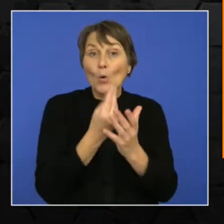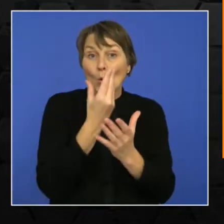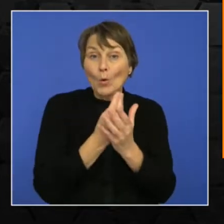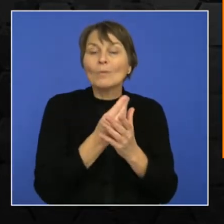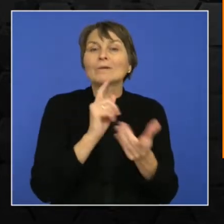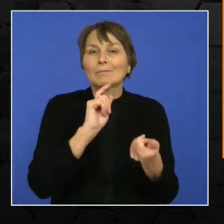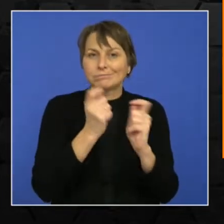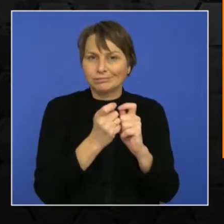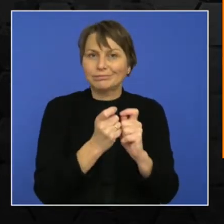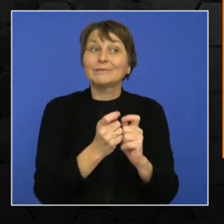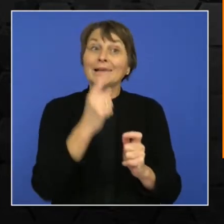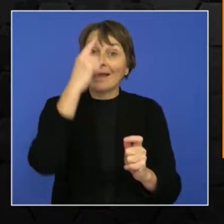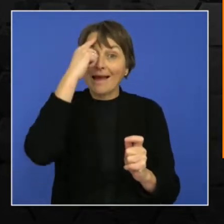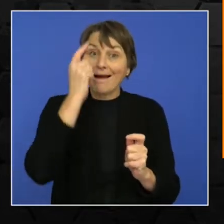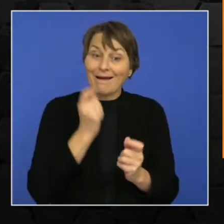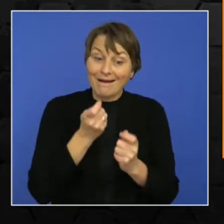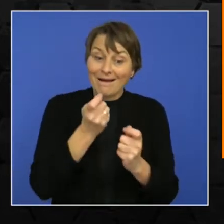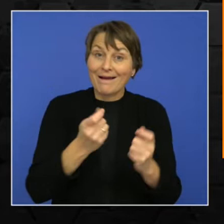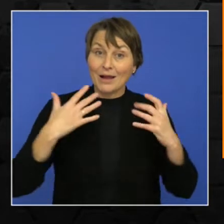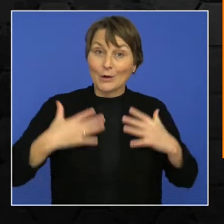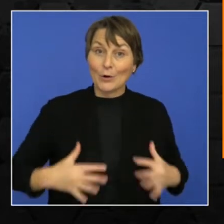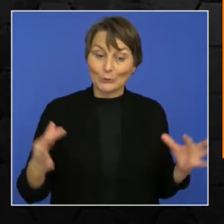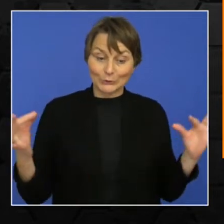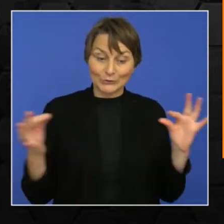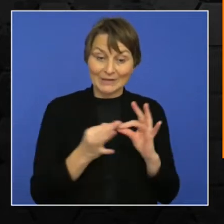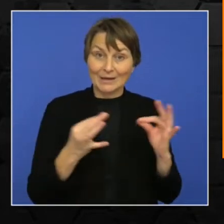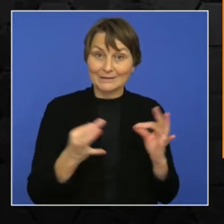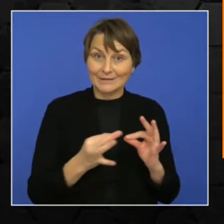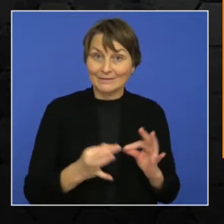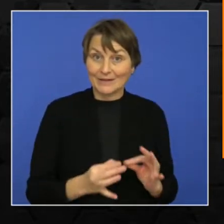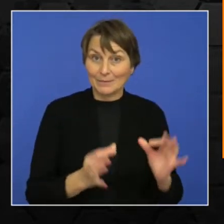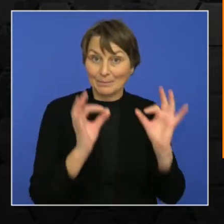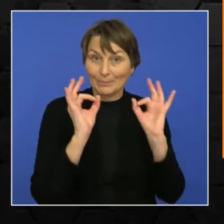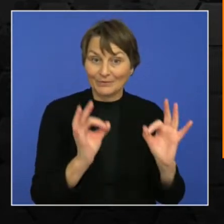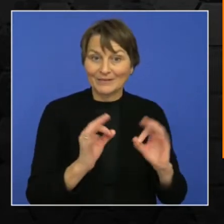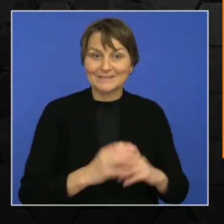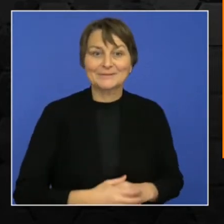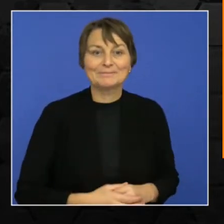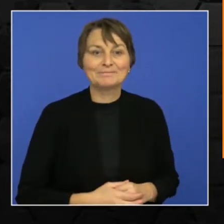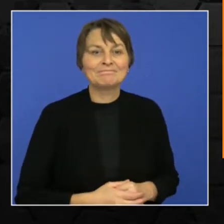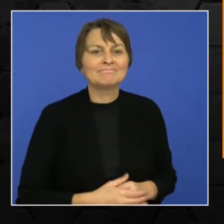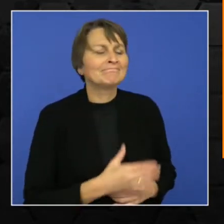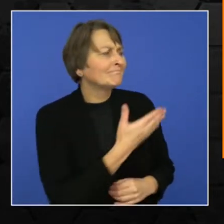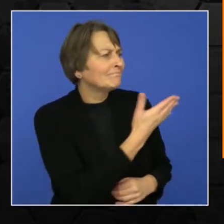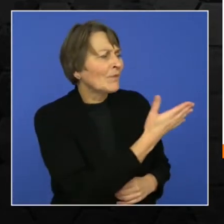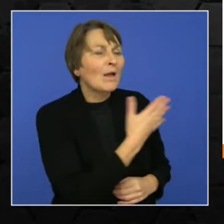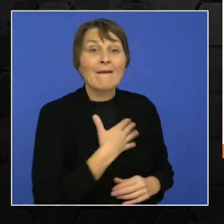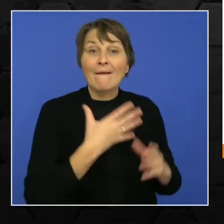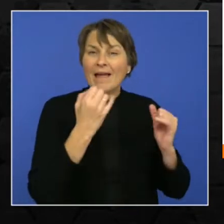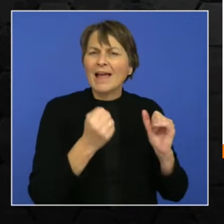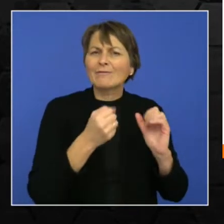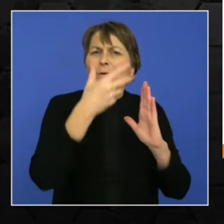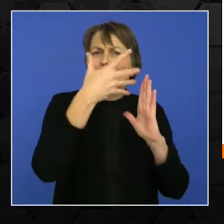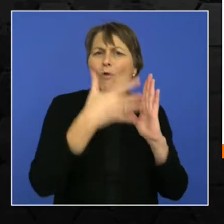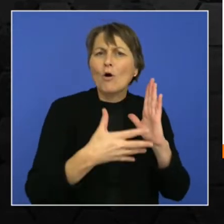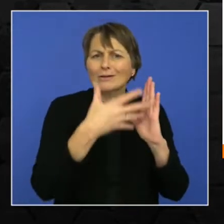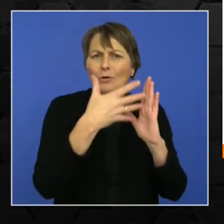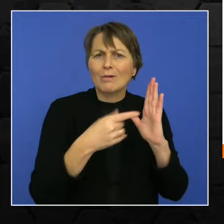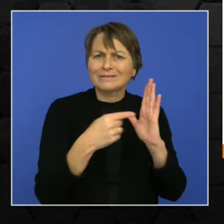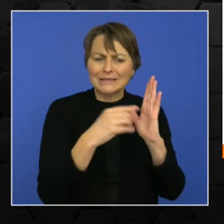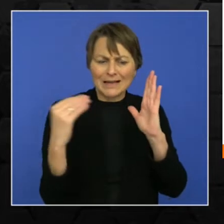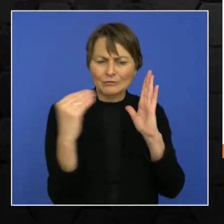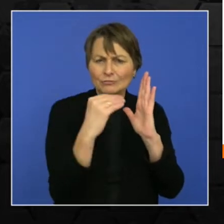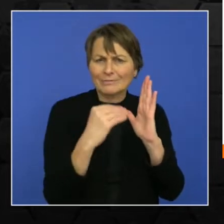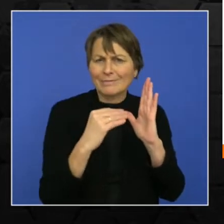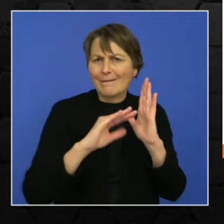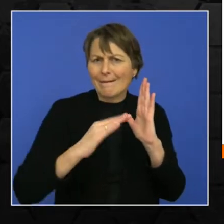learning. So we can retrain the existing model to work with your own data. That's the transfer learning meaning. And talking about how you